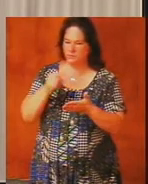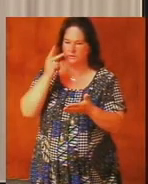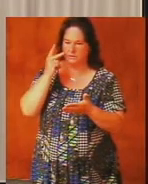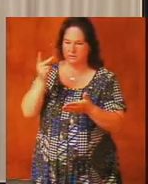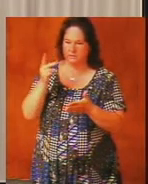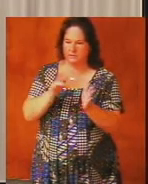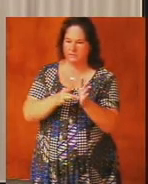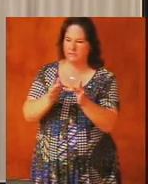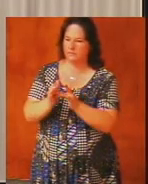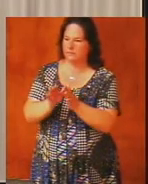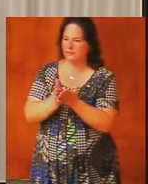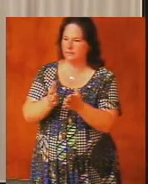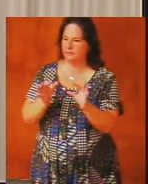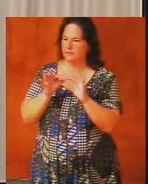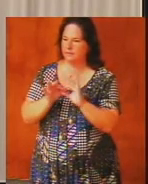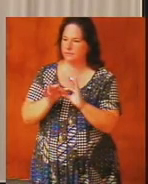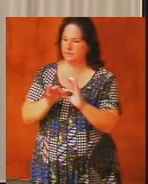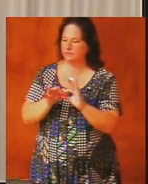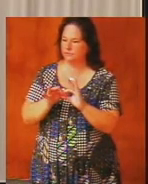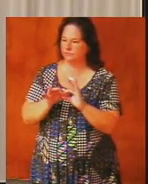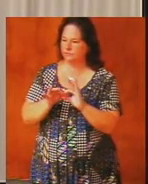biblical connections.